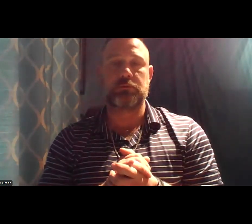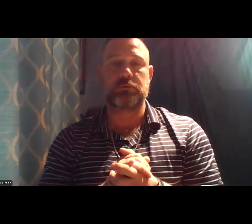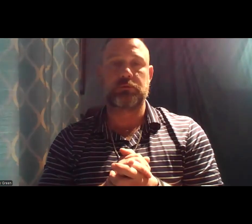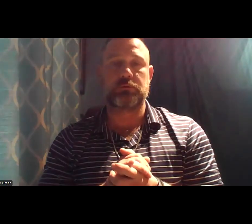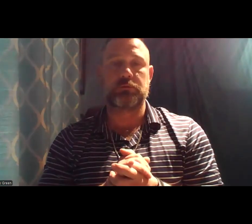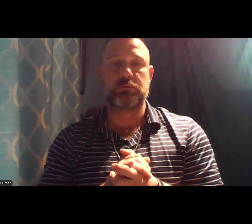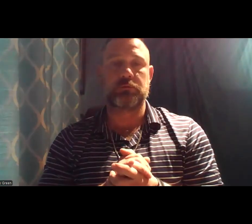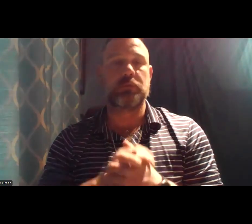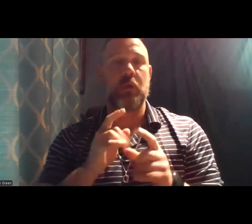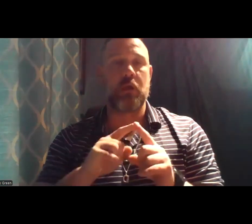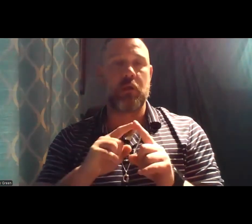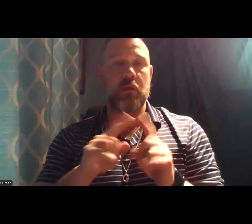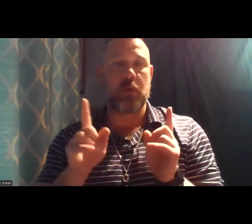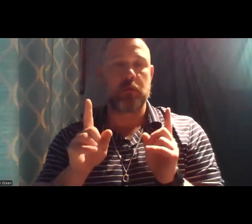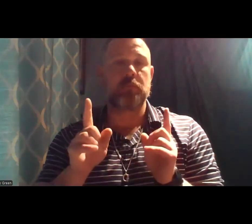But